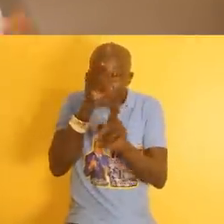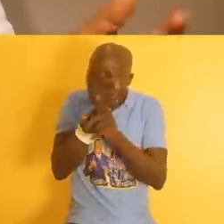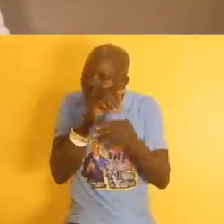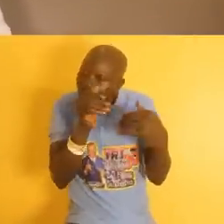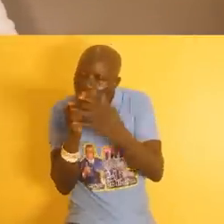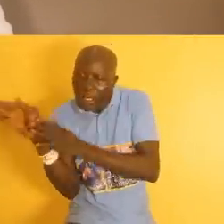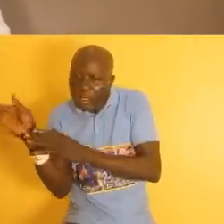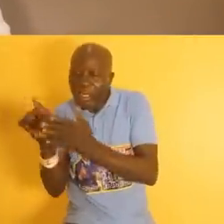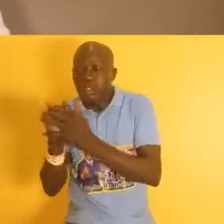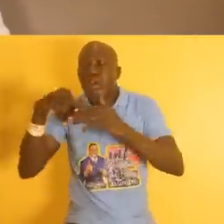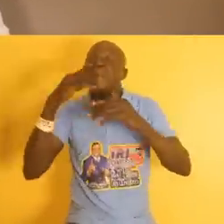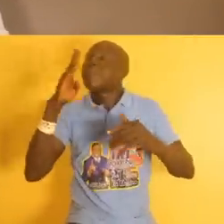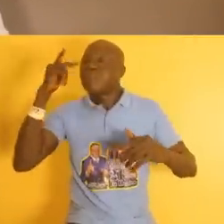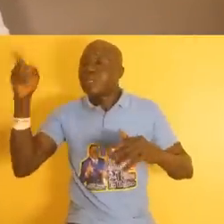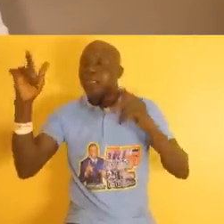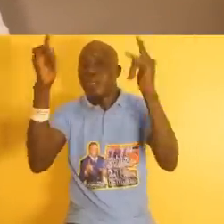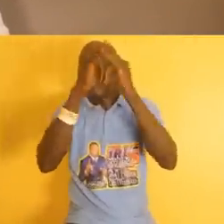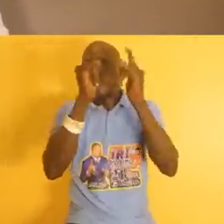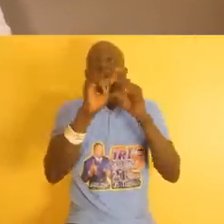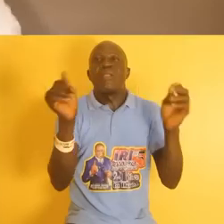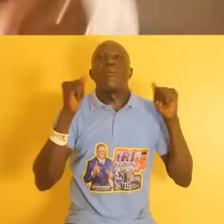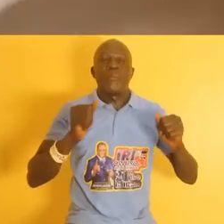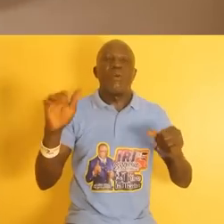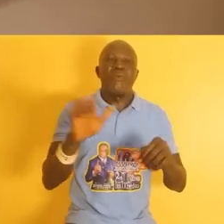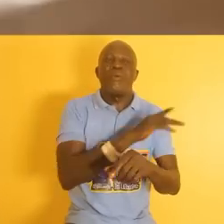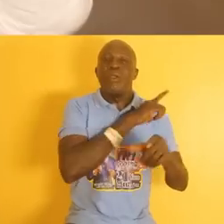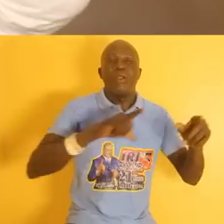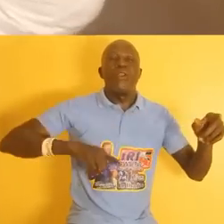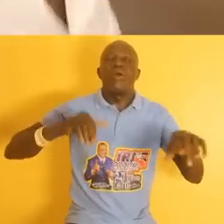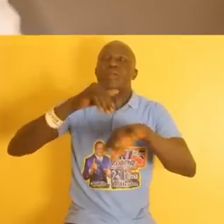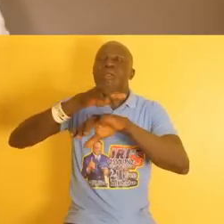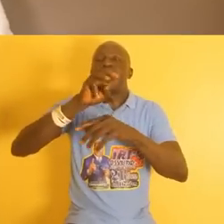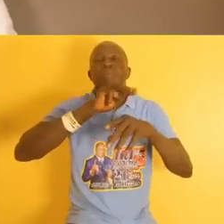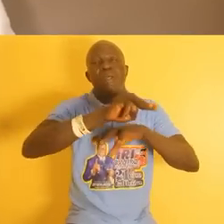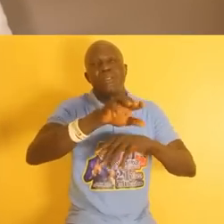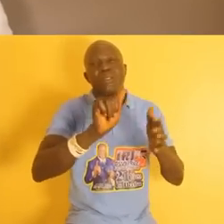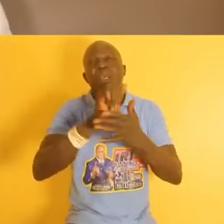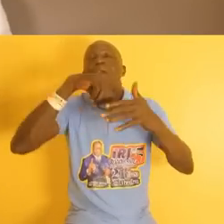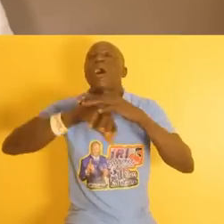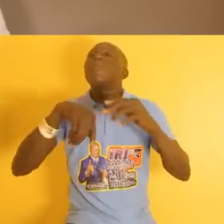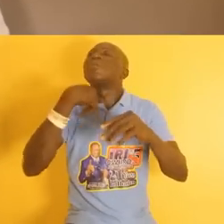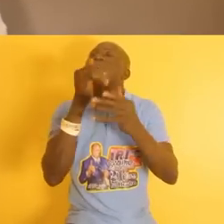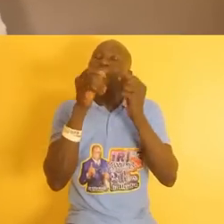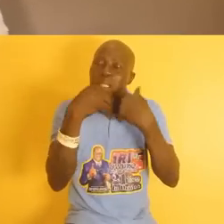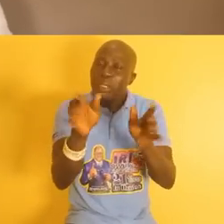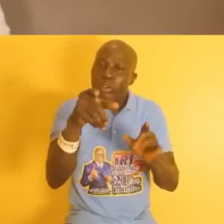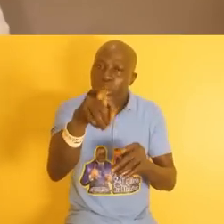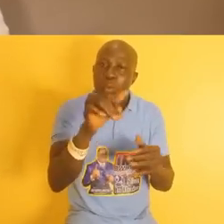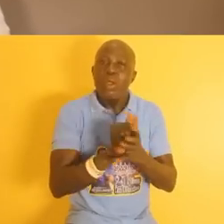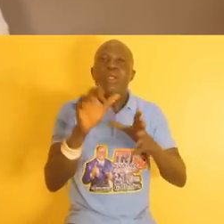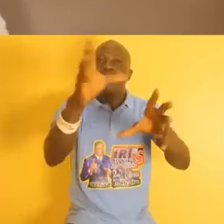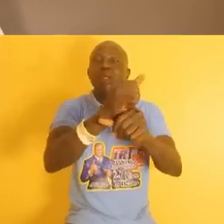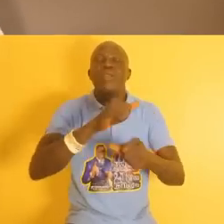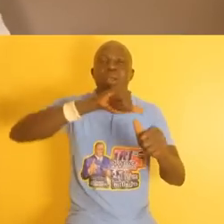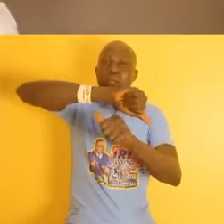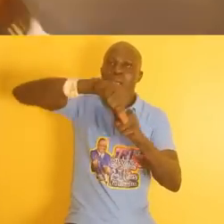Just turn to your right. Put in the car. We are the car. Omani Agbara. To be powerful. Omani Agbara. Sepata. Now send me a great message. Mo demaje isema. Now we deliver you. Where